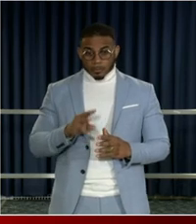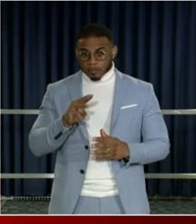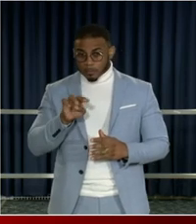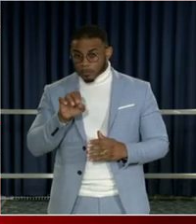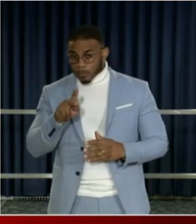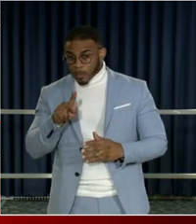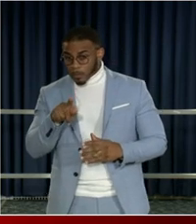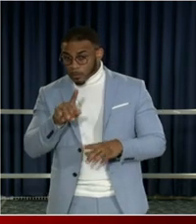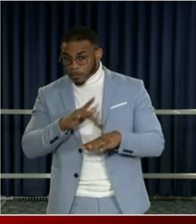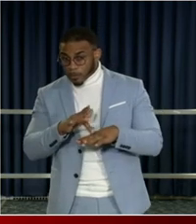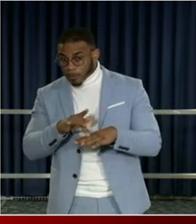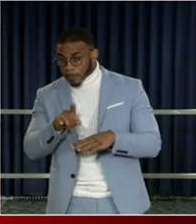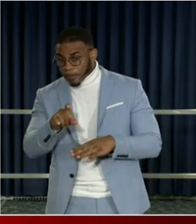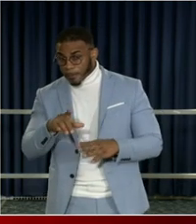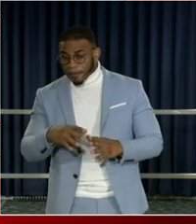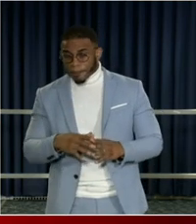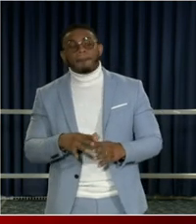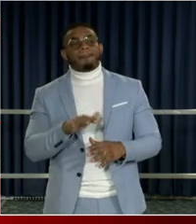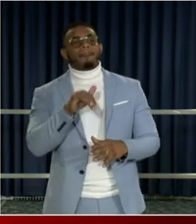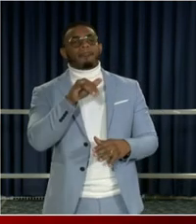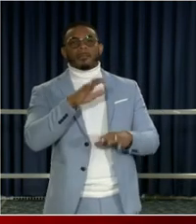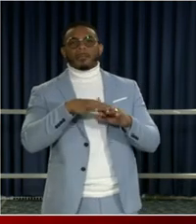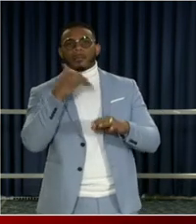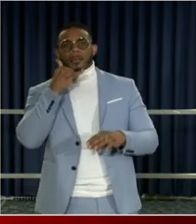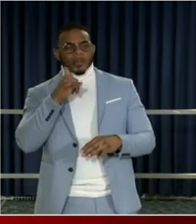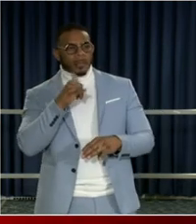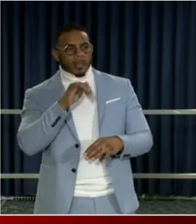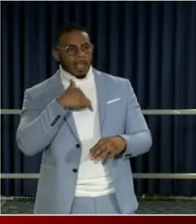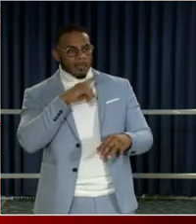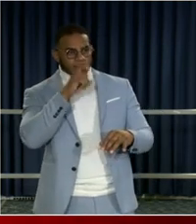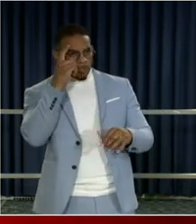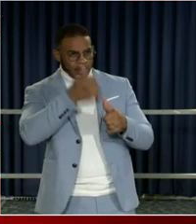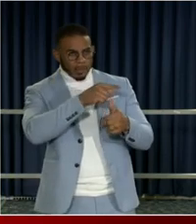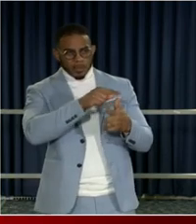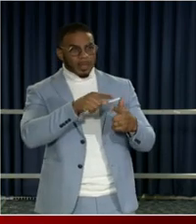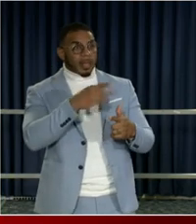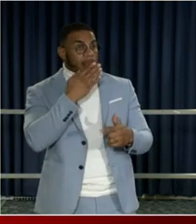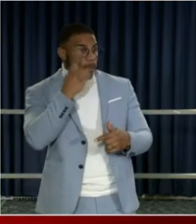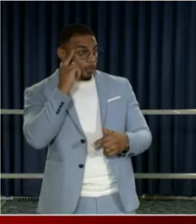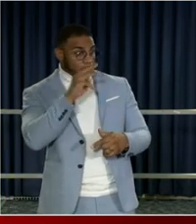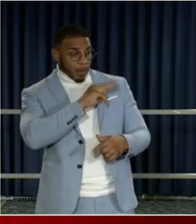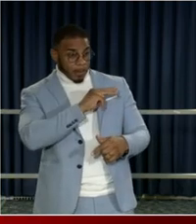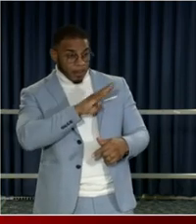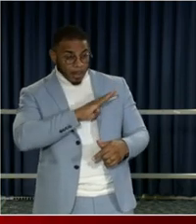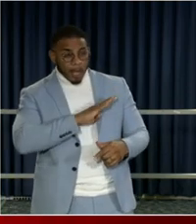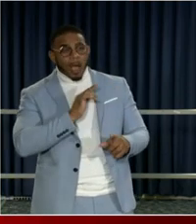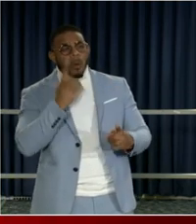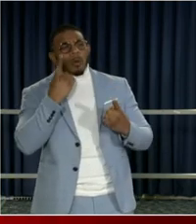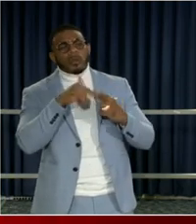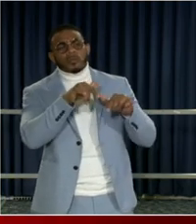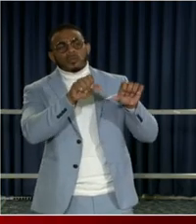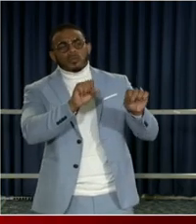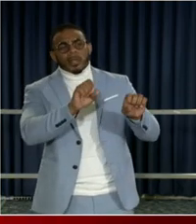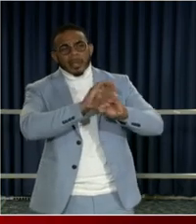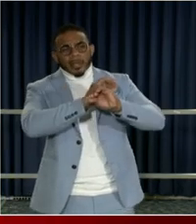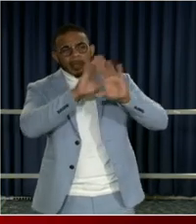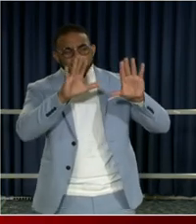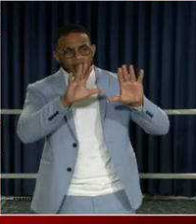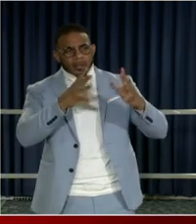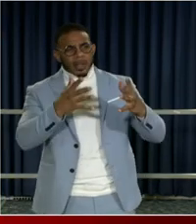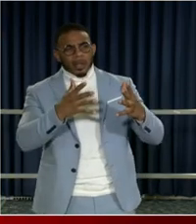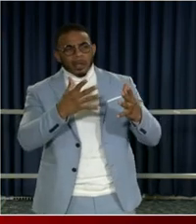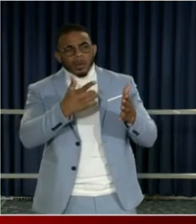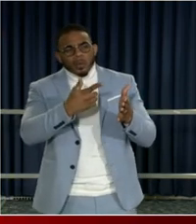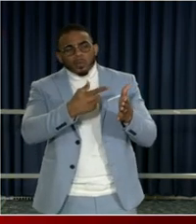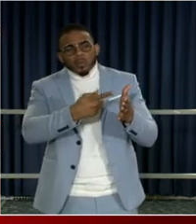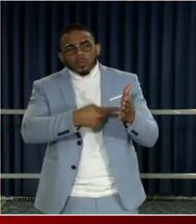Mark? Yes, I have a question for each of you. Thank you. For Mayor Bowser, I'm wondering if you could clarify